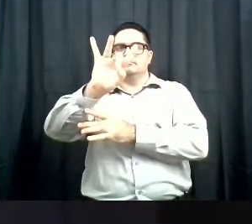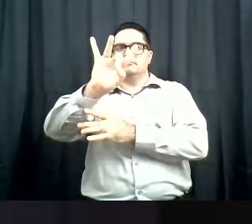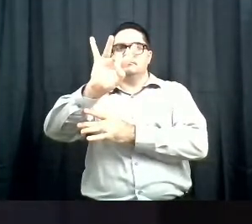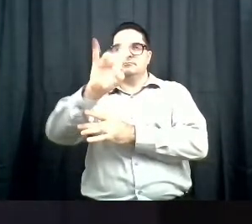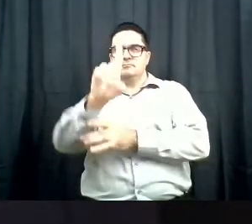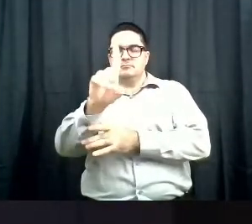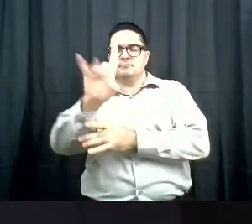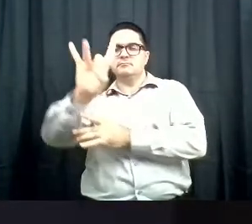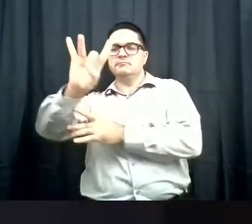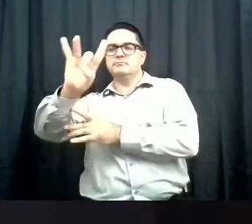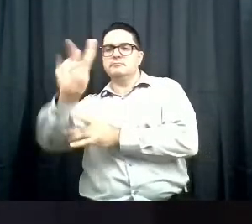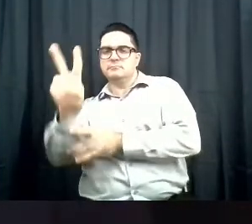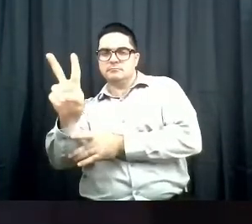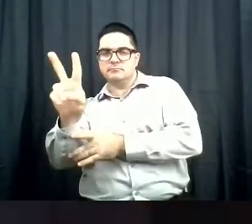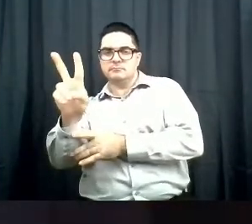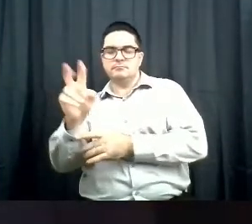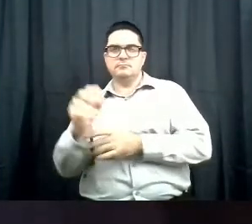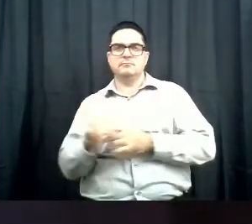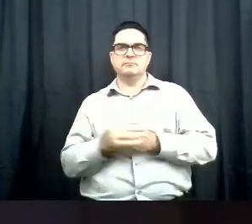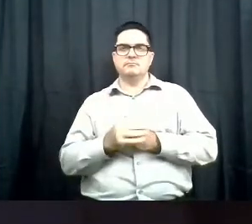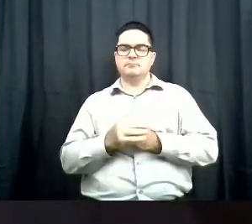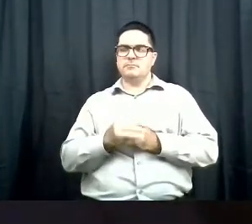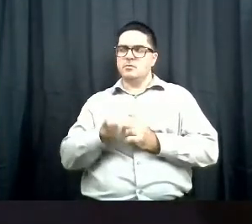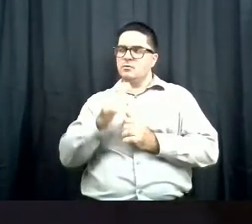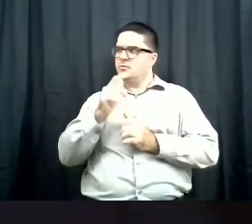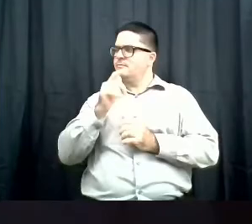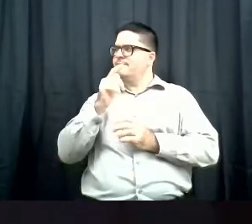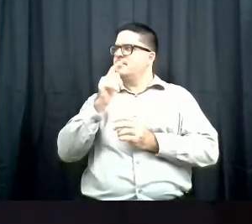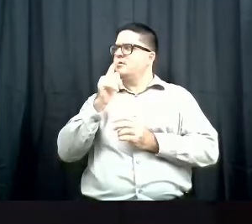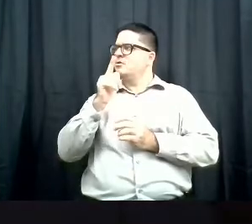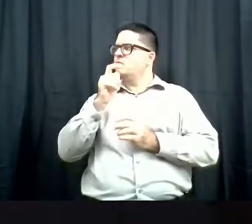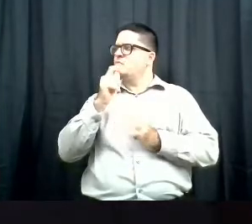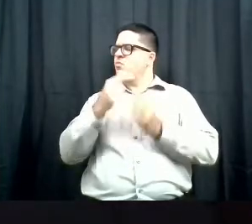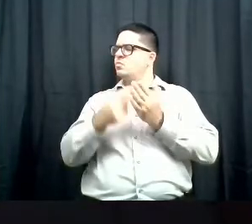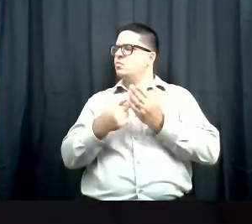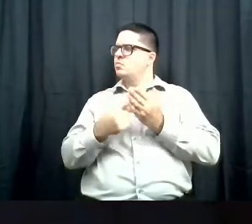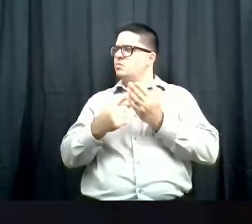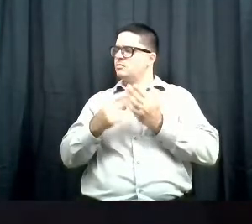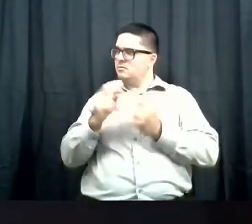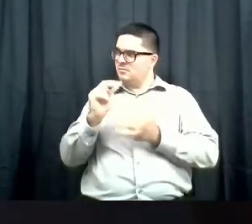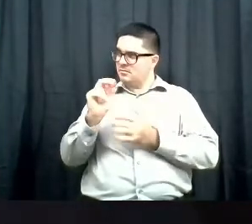And I'm not sure who is going to discuss this. Is this Natalie?